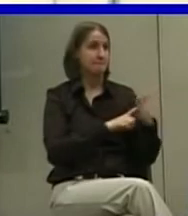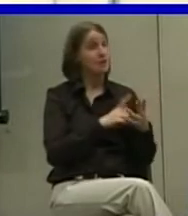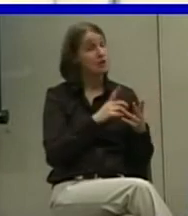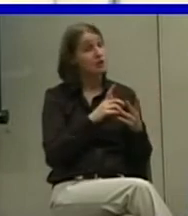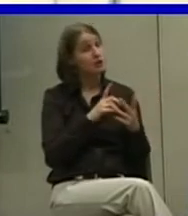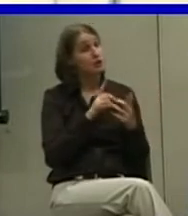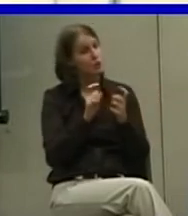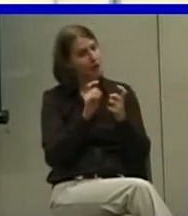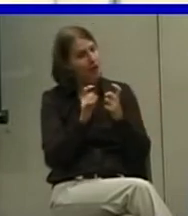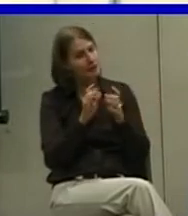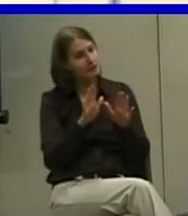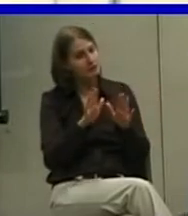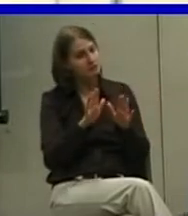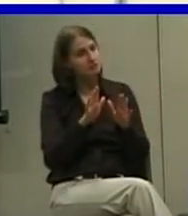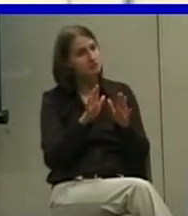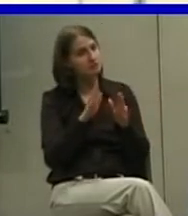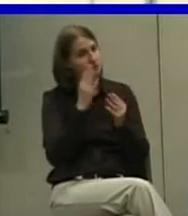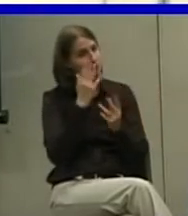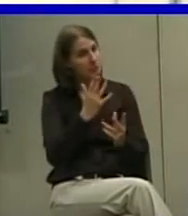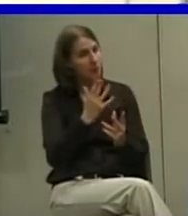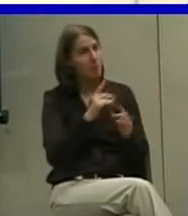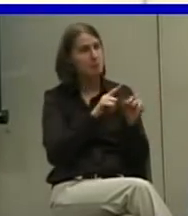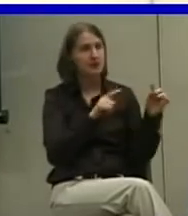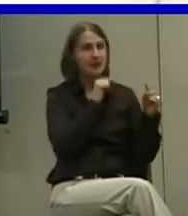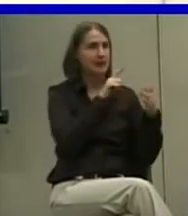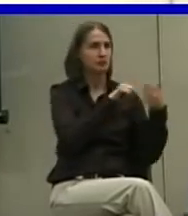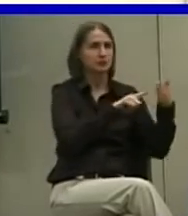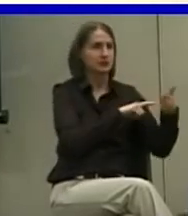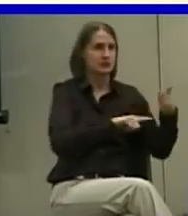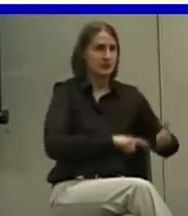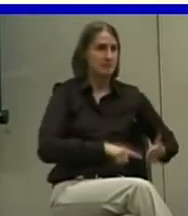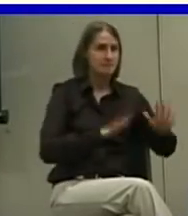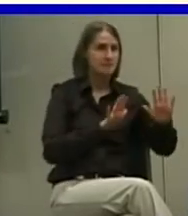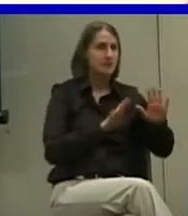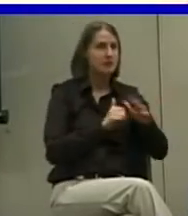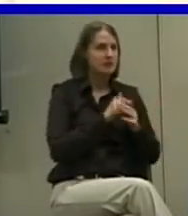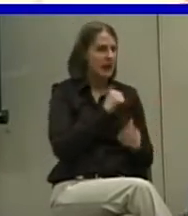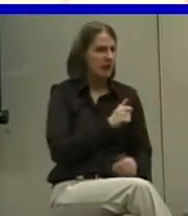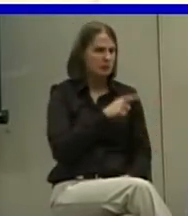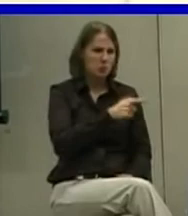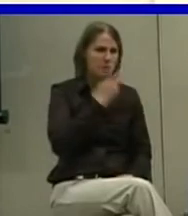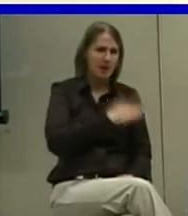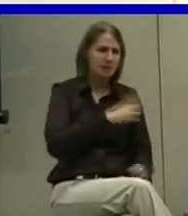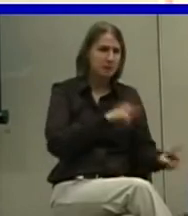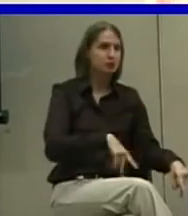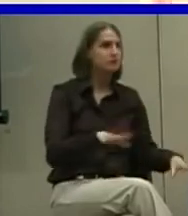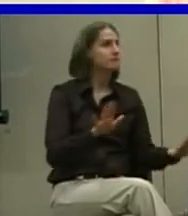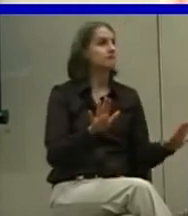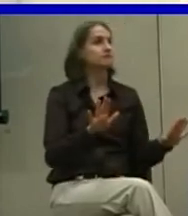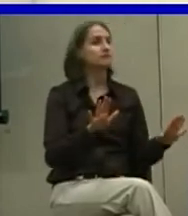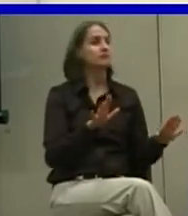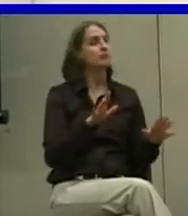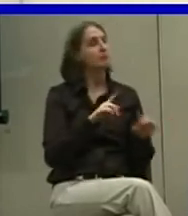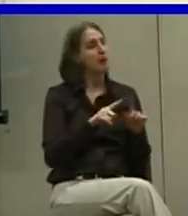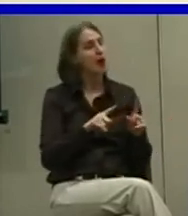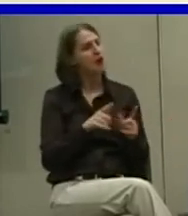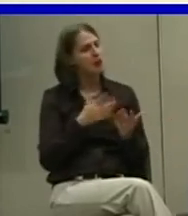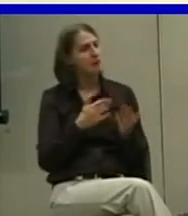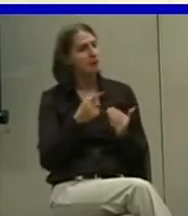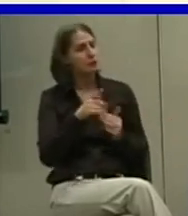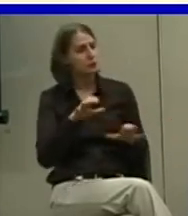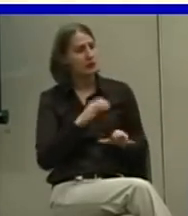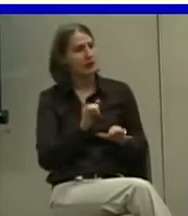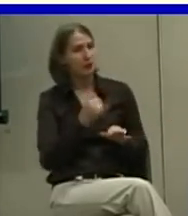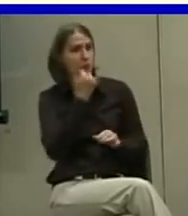correction, but not criticism. It's not about you're a bad person, it's about you did that wrong. This